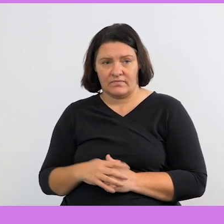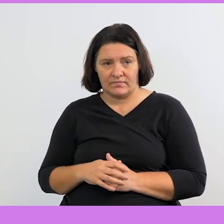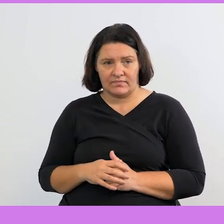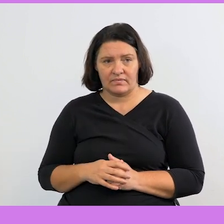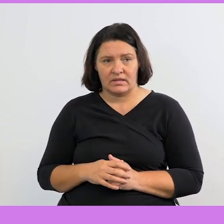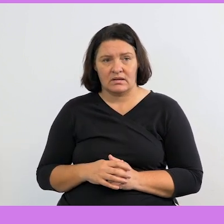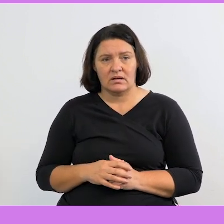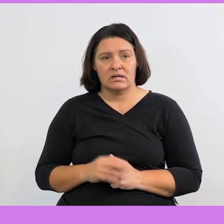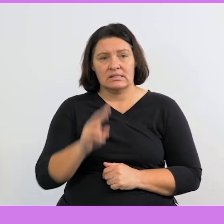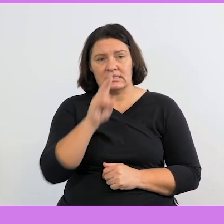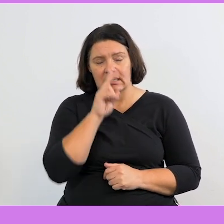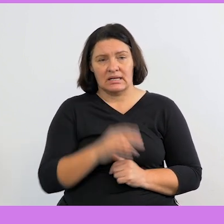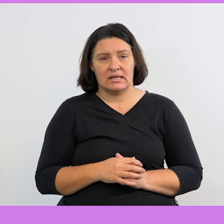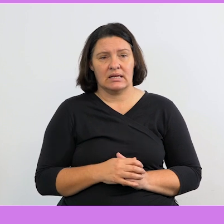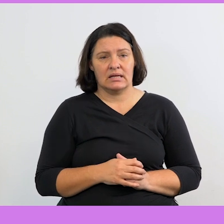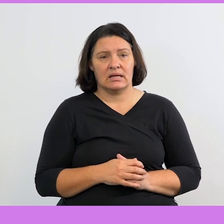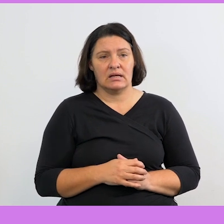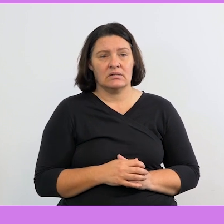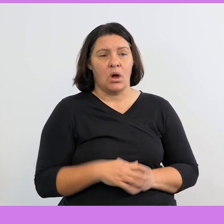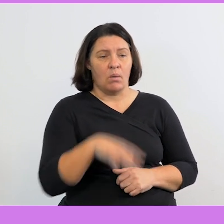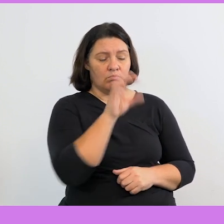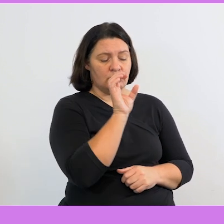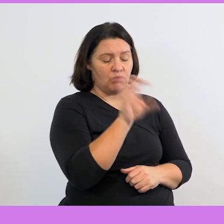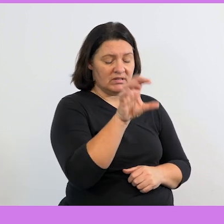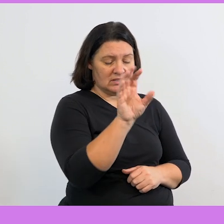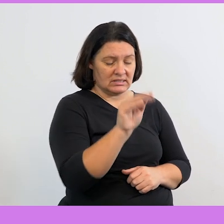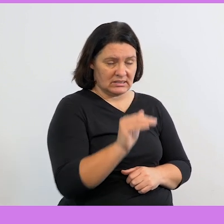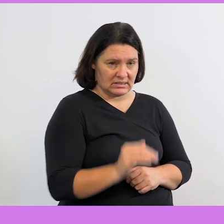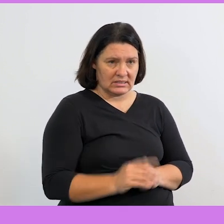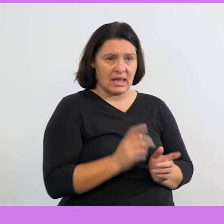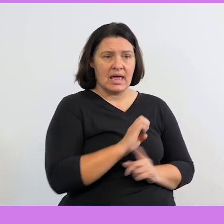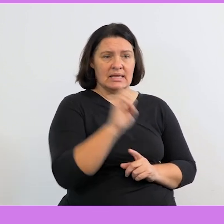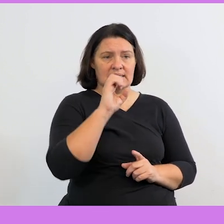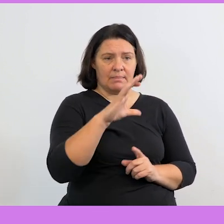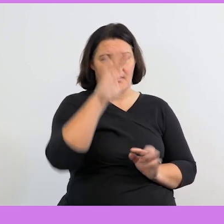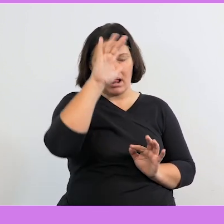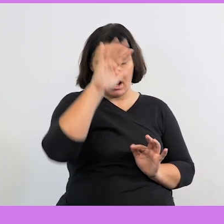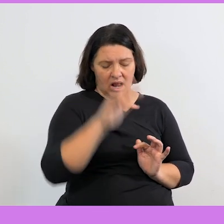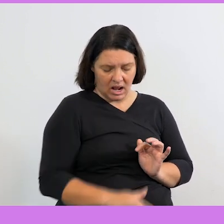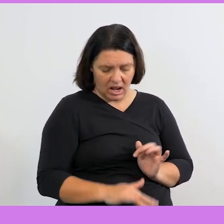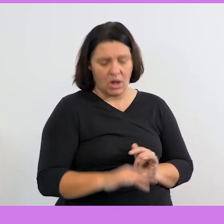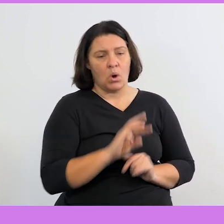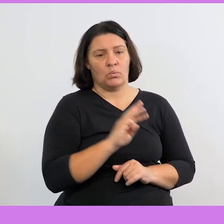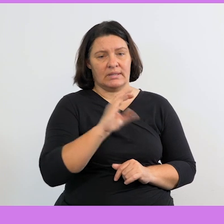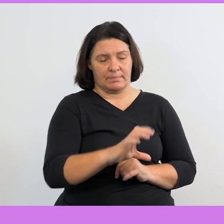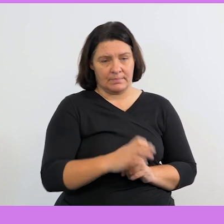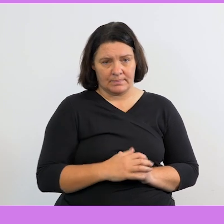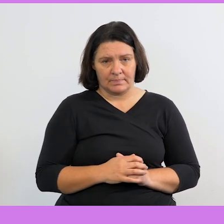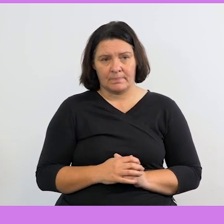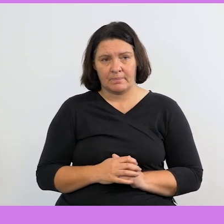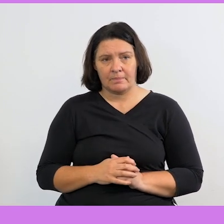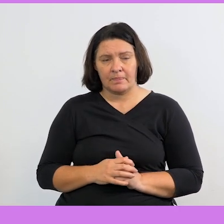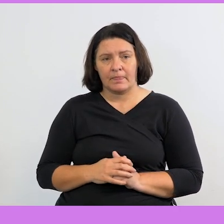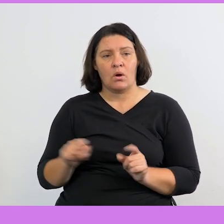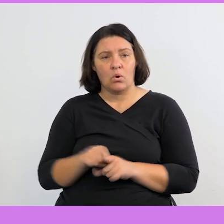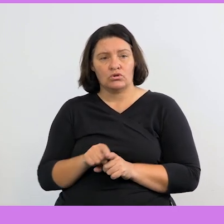2014. Now, if you look at this table too, here we indicate our provinces, starting at Eastern Cape all the way down to the Western Cape. We